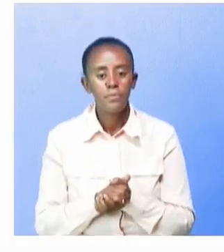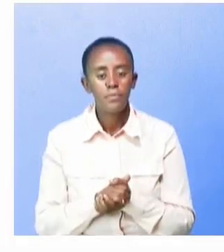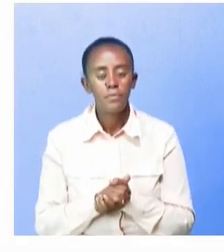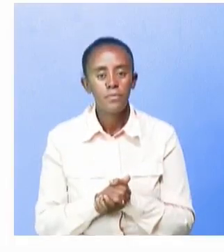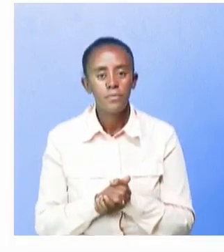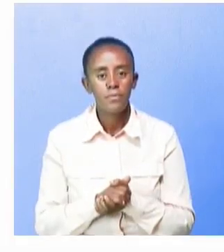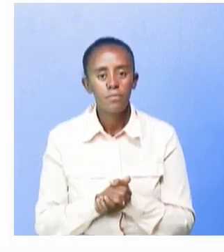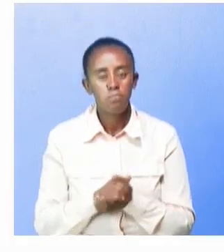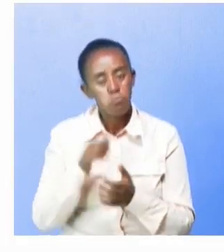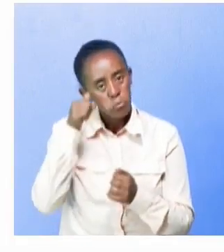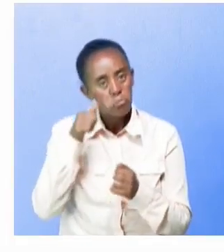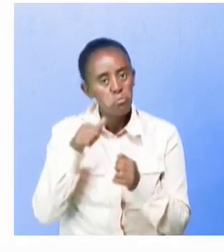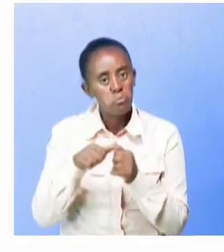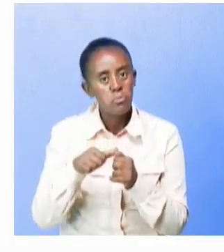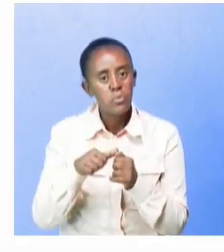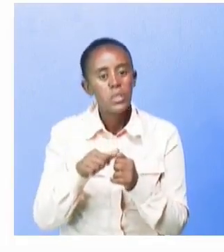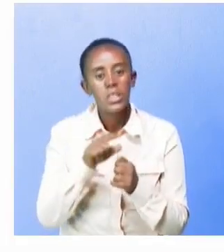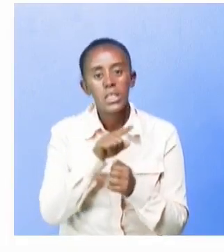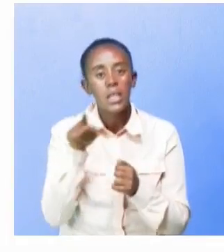reminded them.